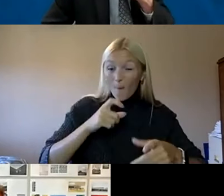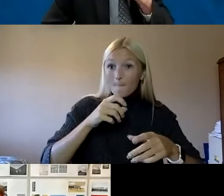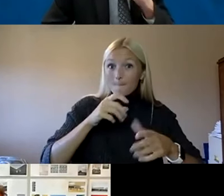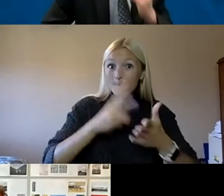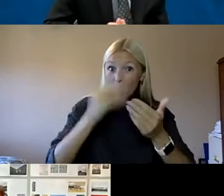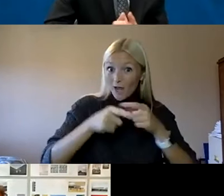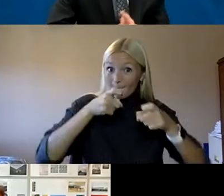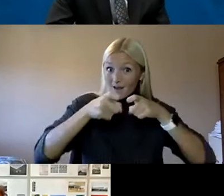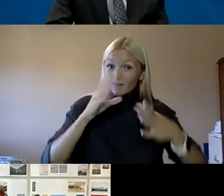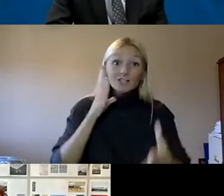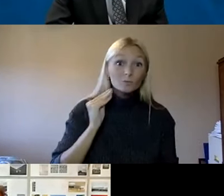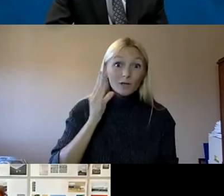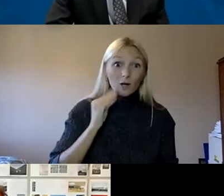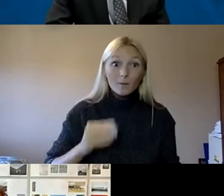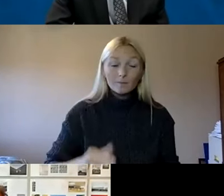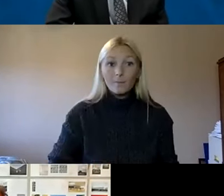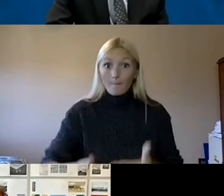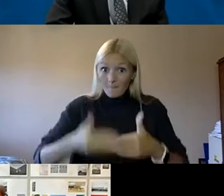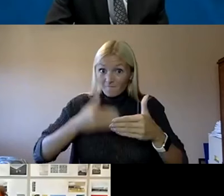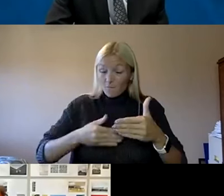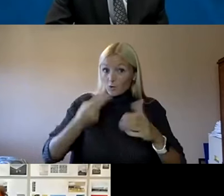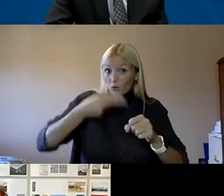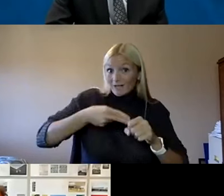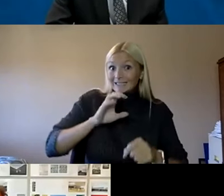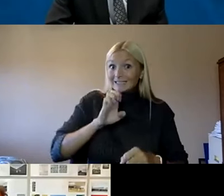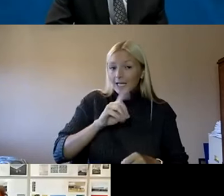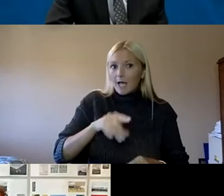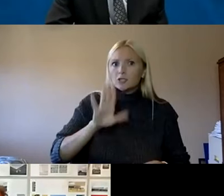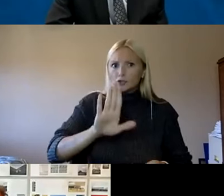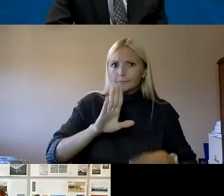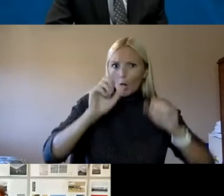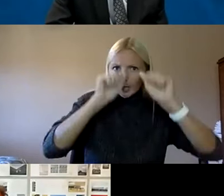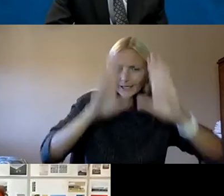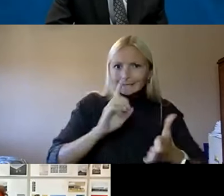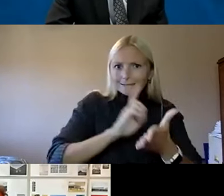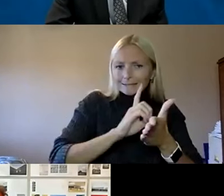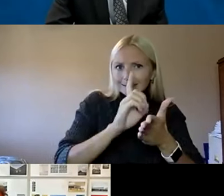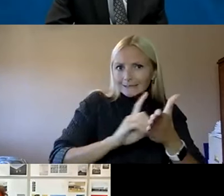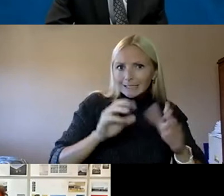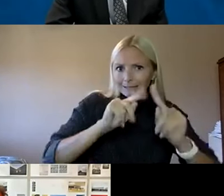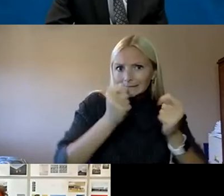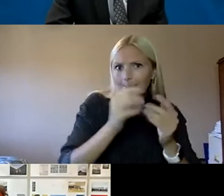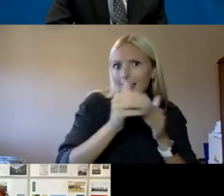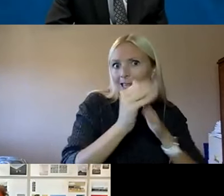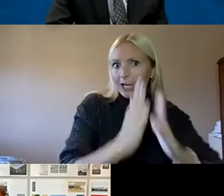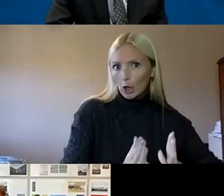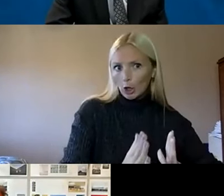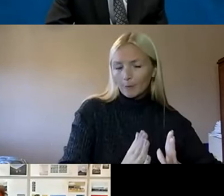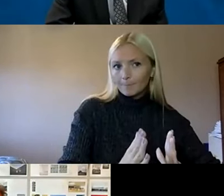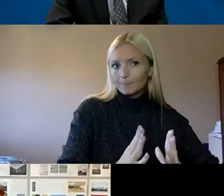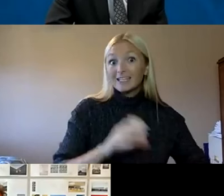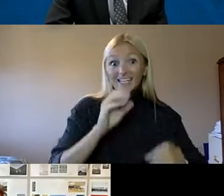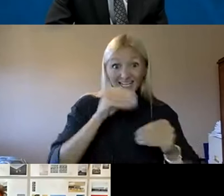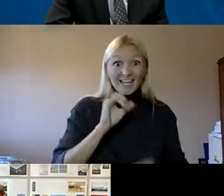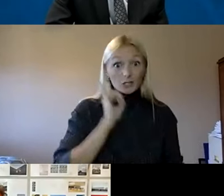experience. Before joining EDI, she served as an architect and design team leader at Aleph Bet Planners in Israel.